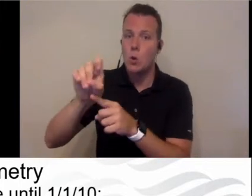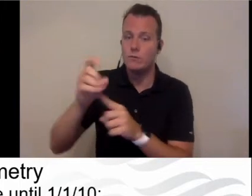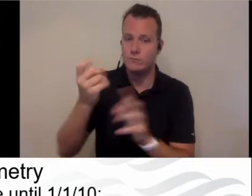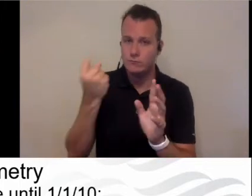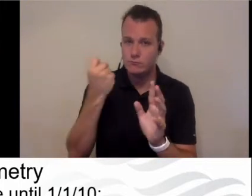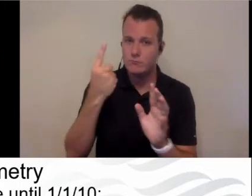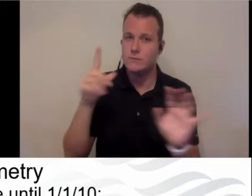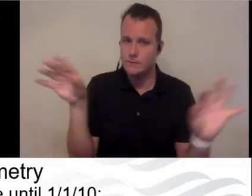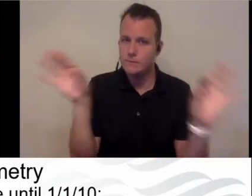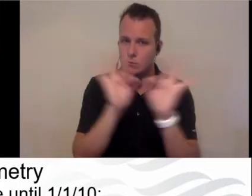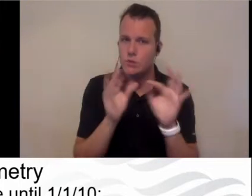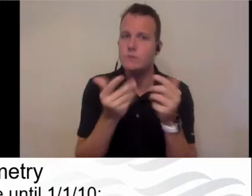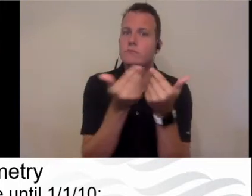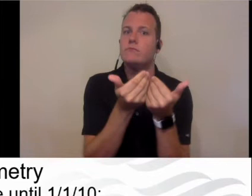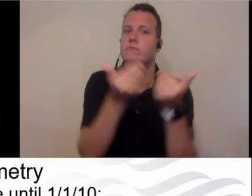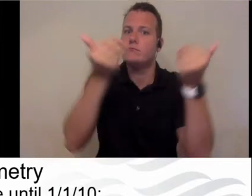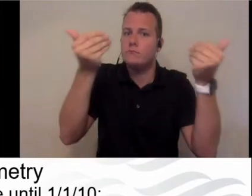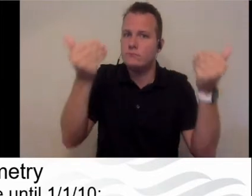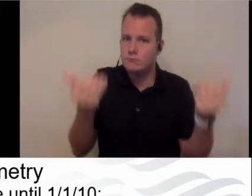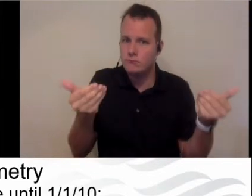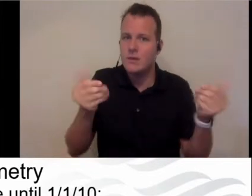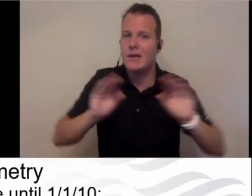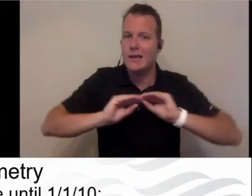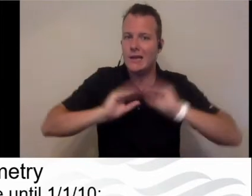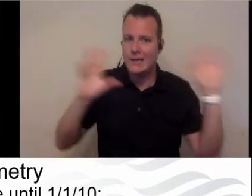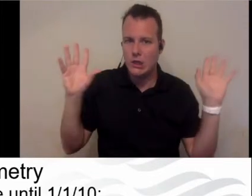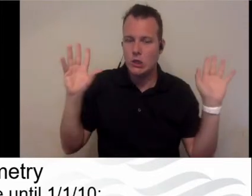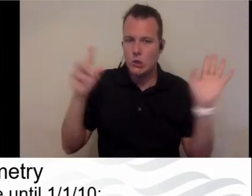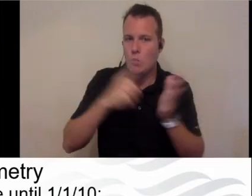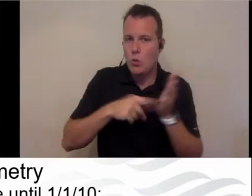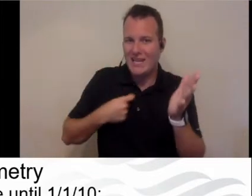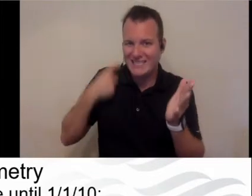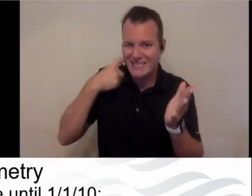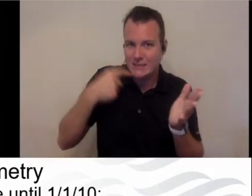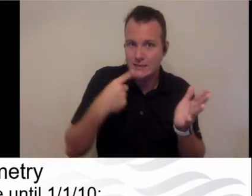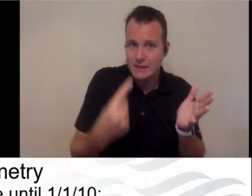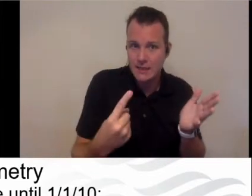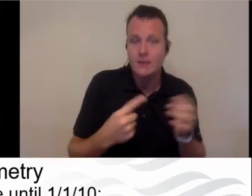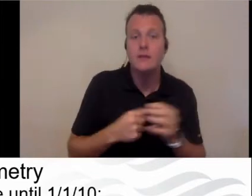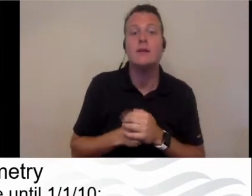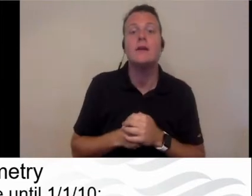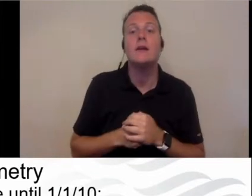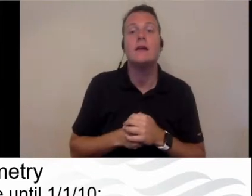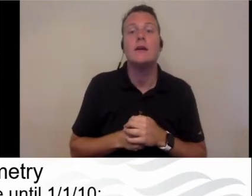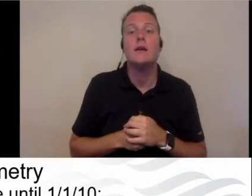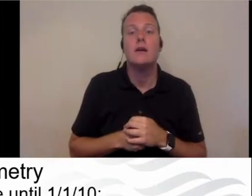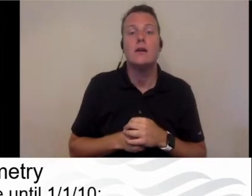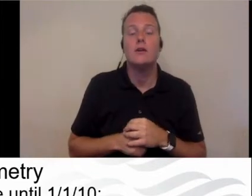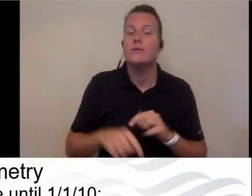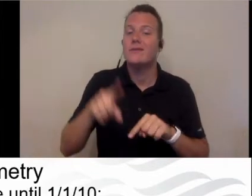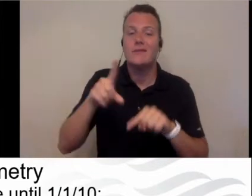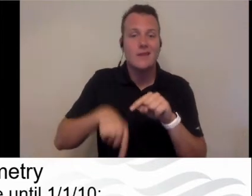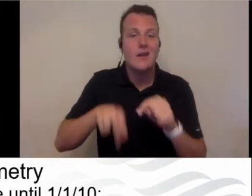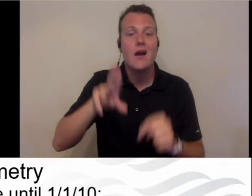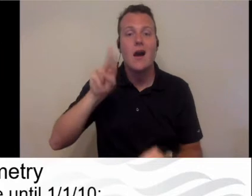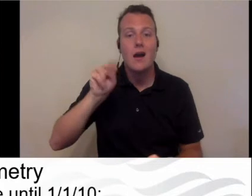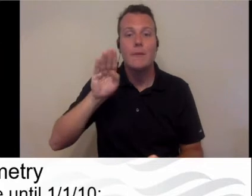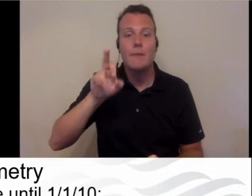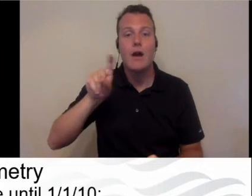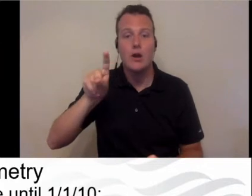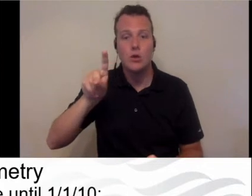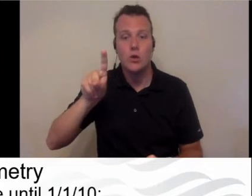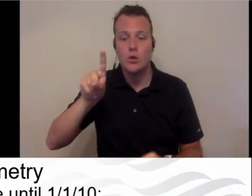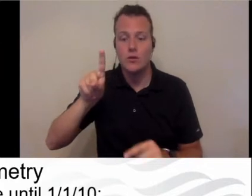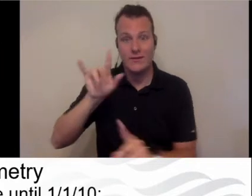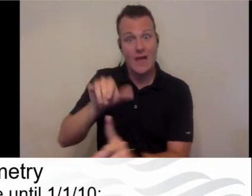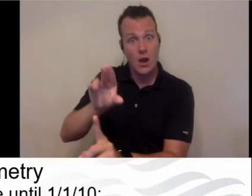the terminology as clear as what I just said. So when you cannot unbundle a bundled CPT